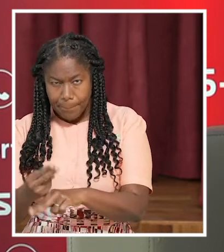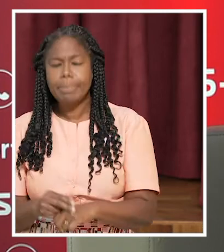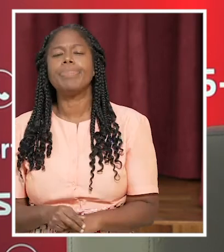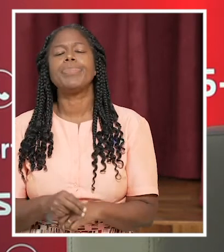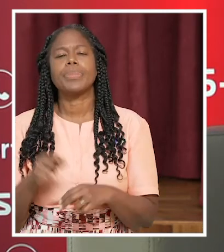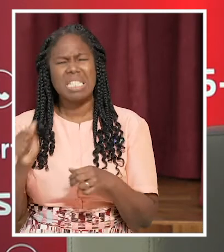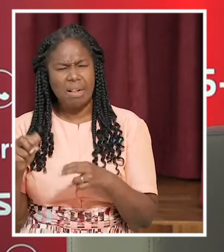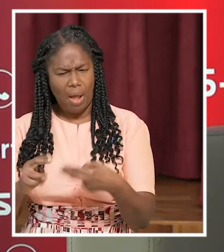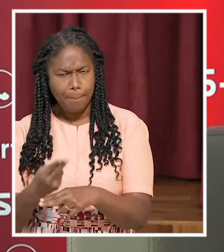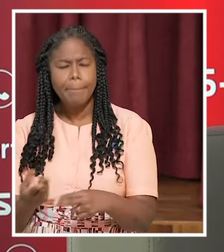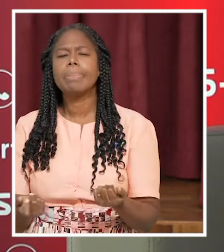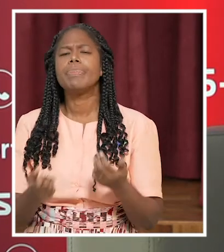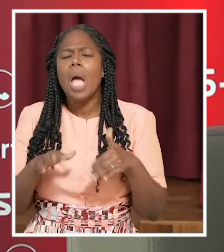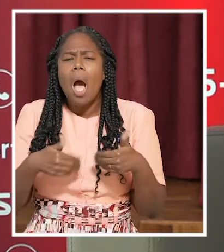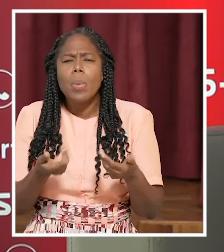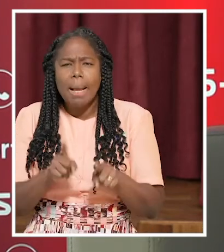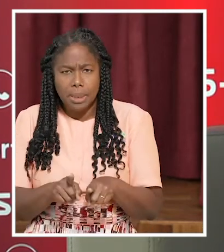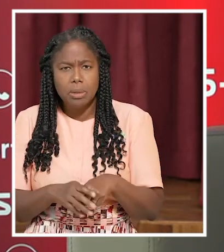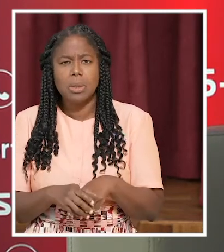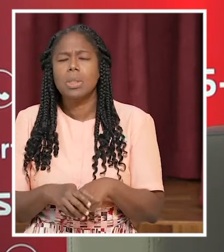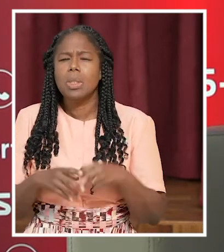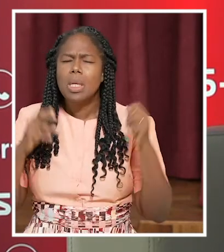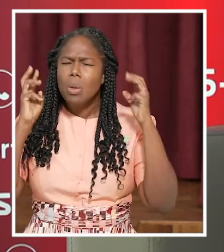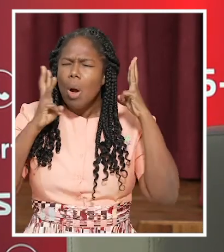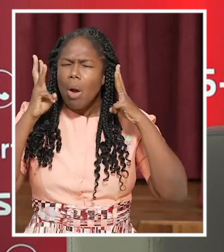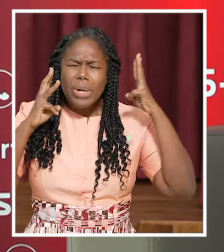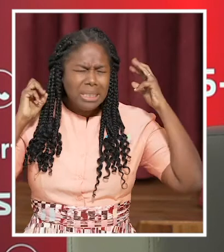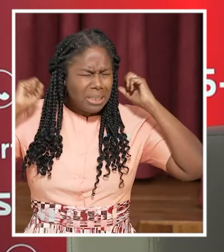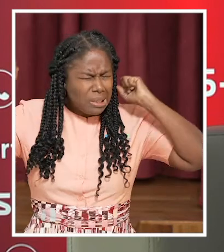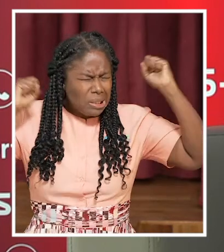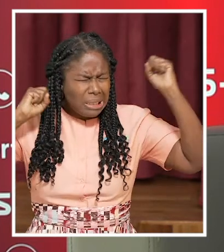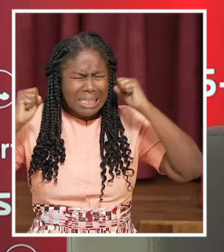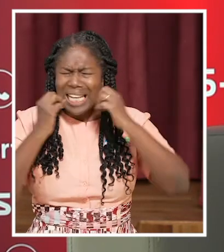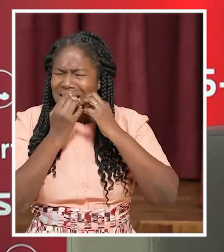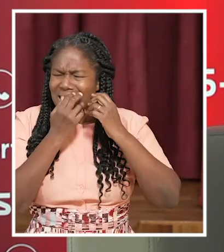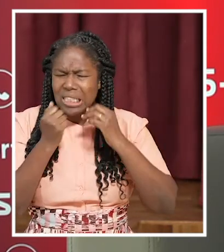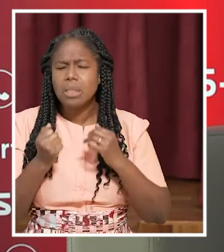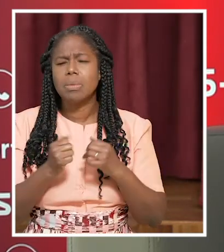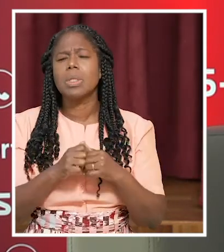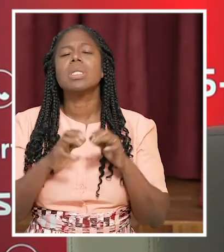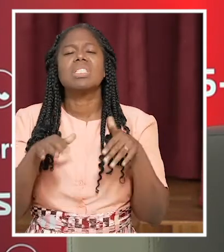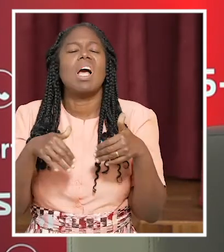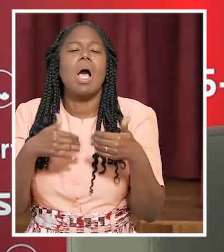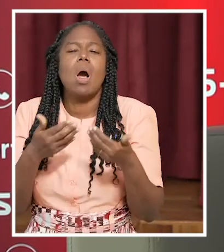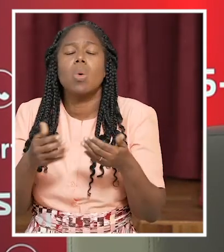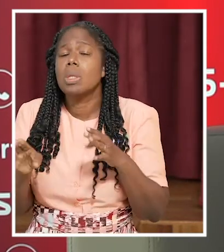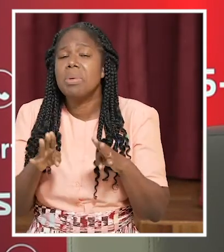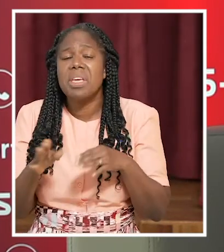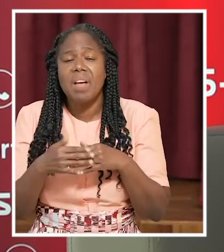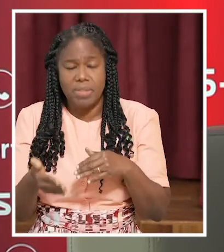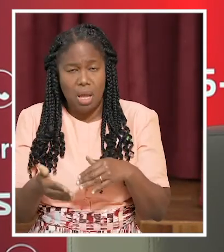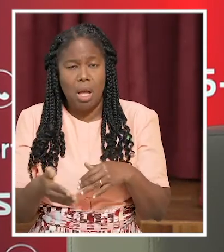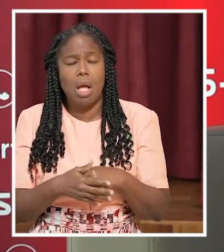are dealing with it. Most of the time, that persons will cut themselves. It's not that they may actually want to